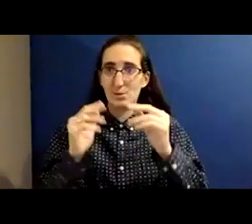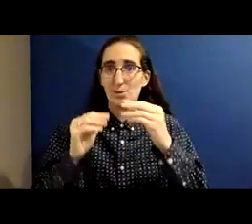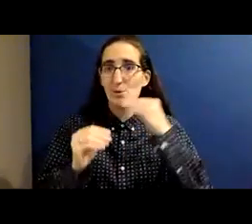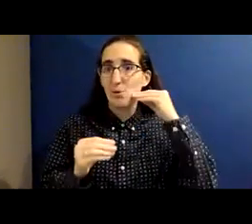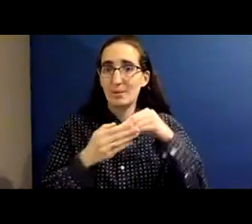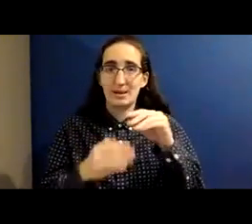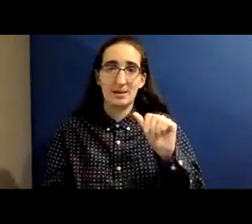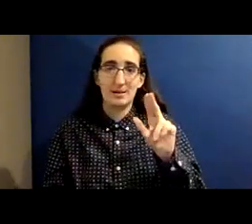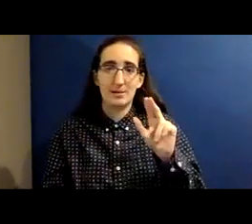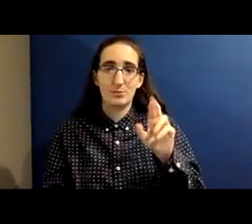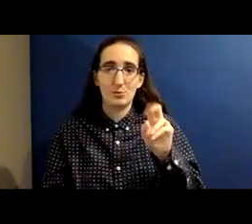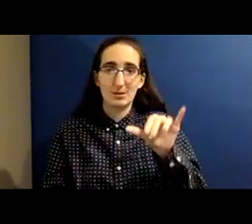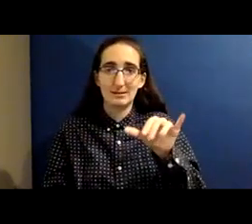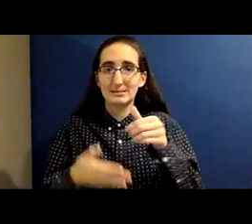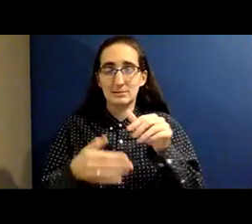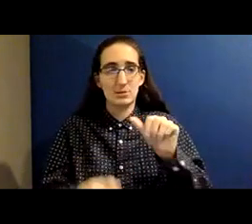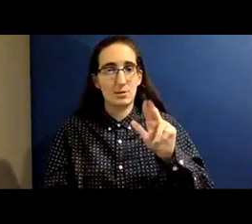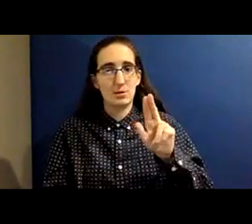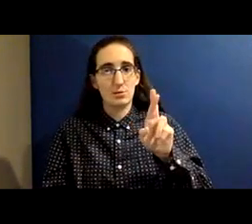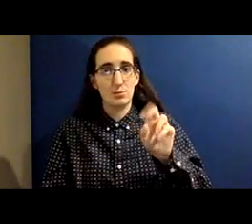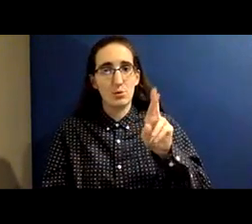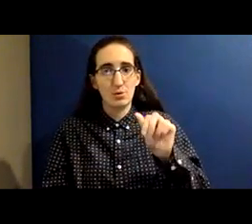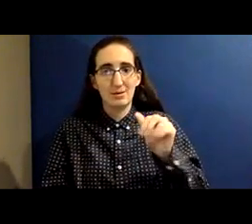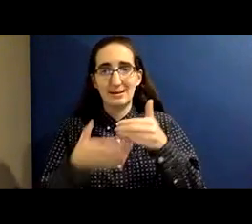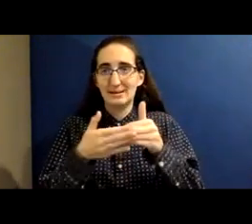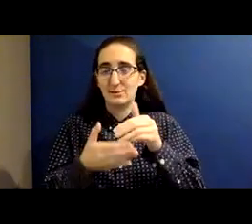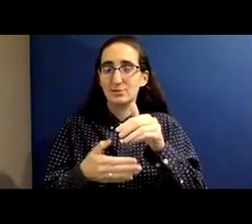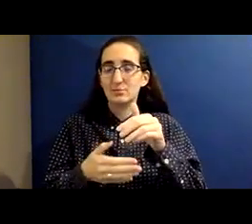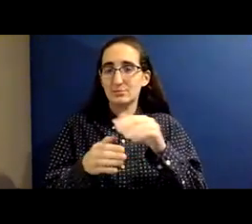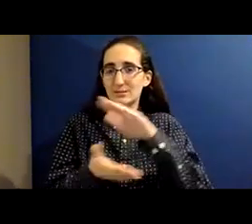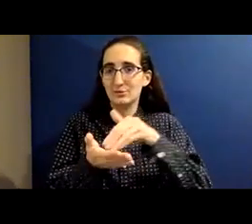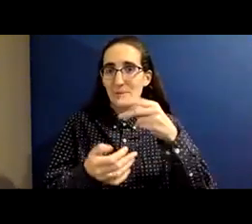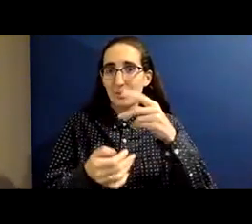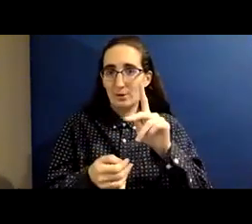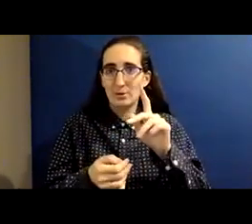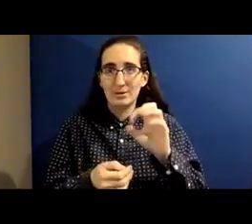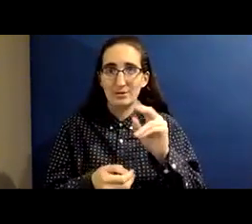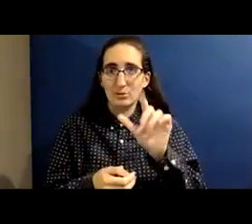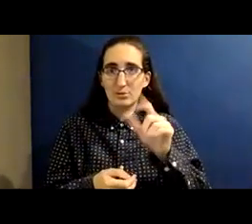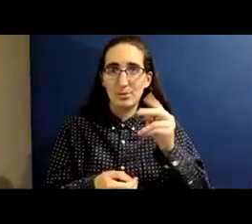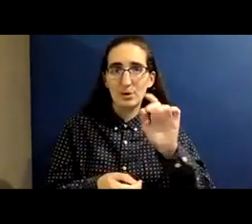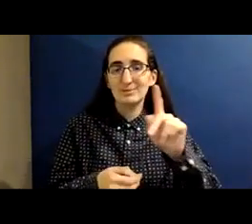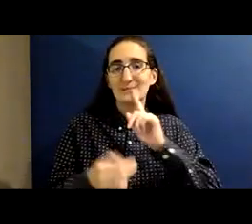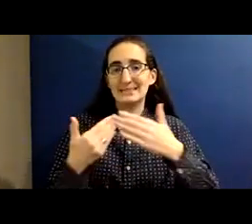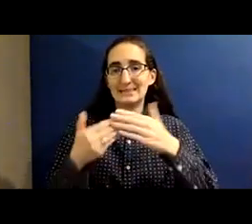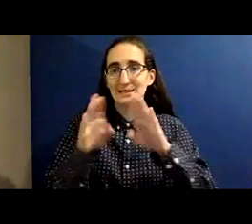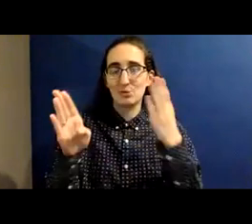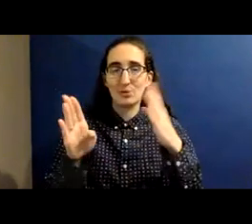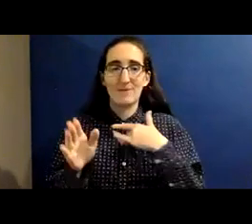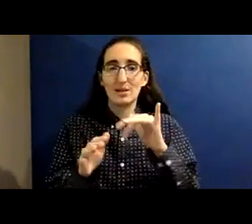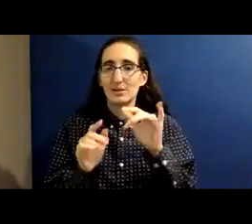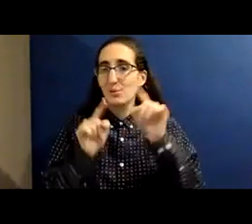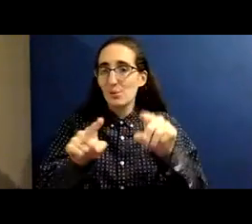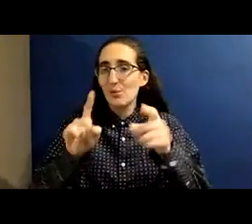near Central Park. We pride ourselves on having a very easy door to walk through, that it feels like kids and families are coming to a friend's